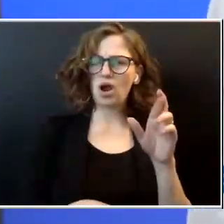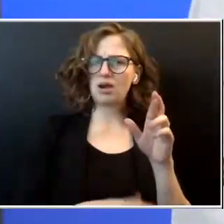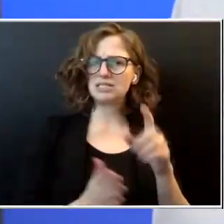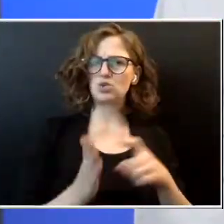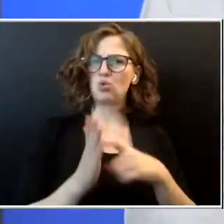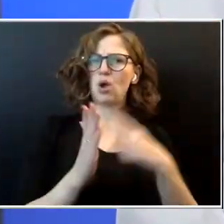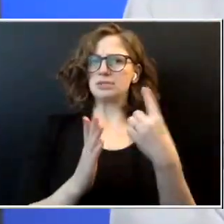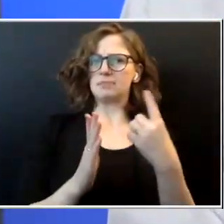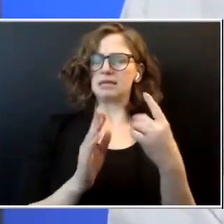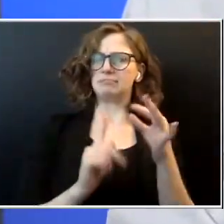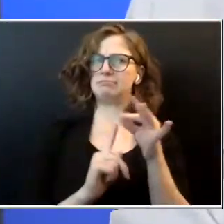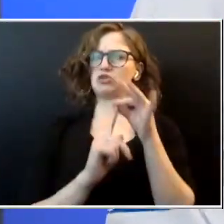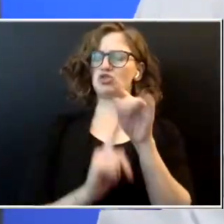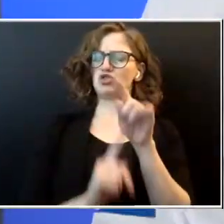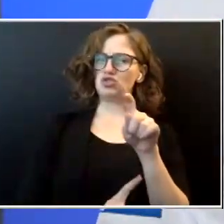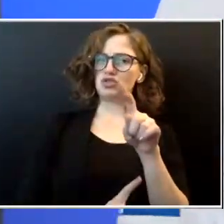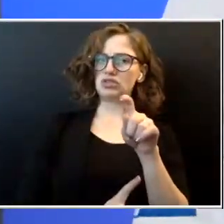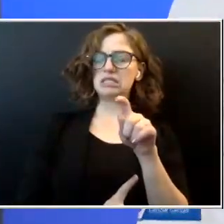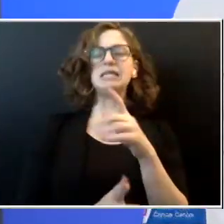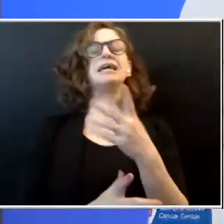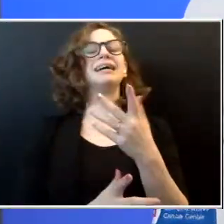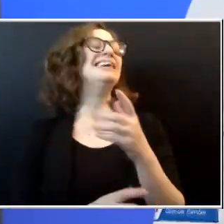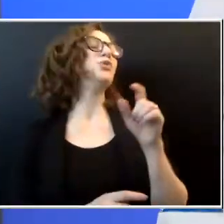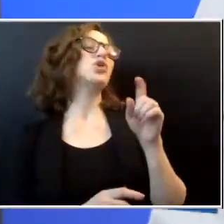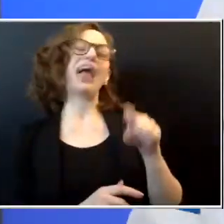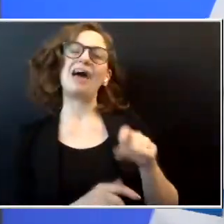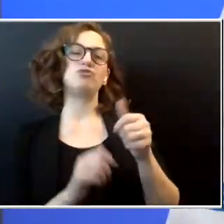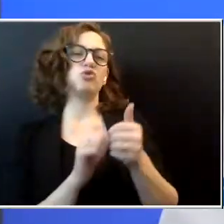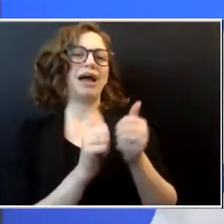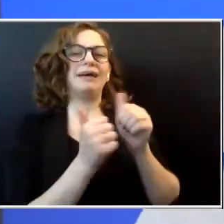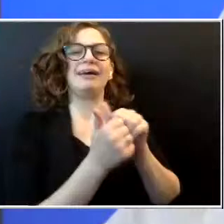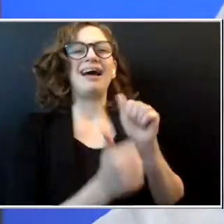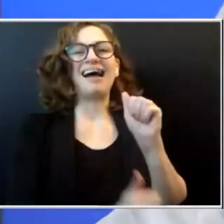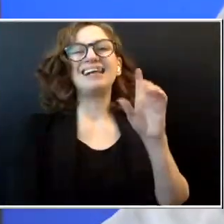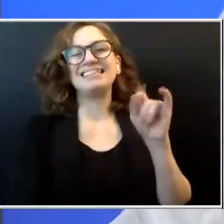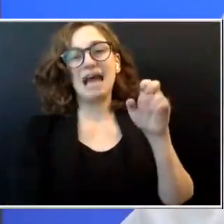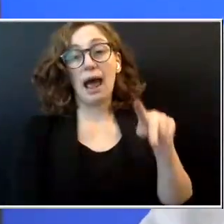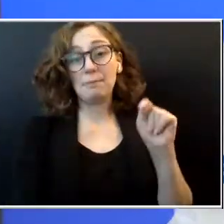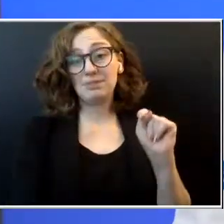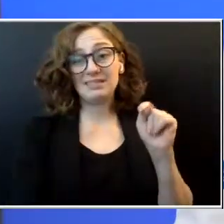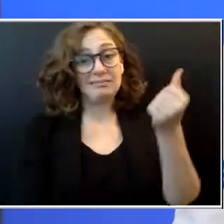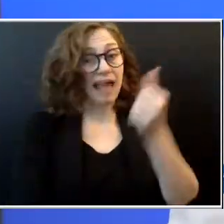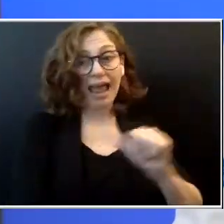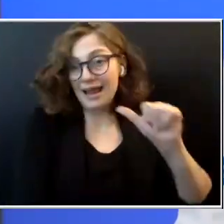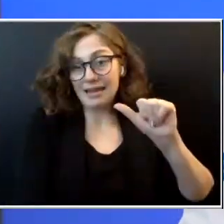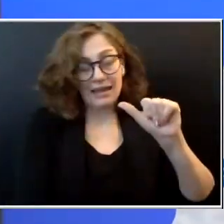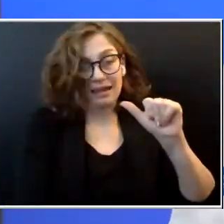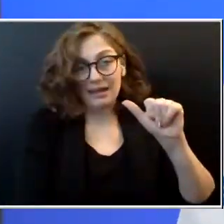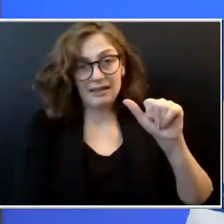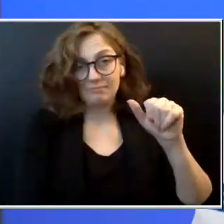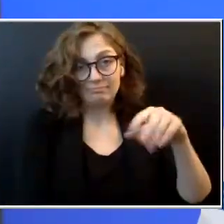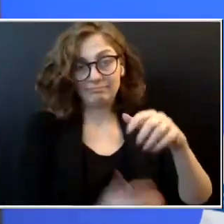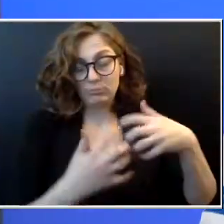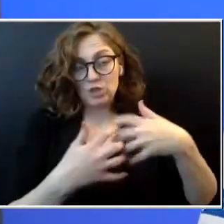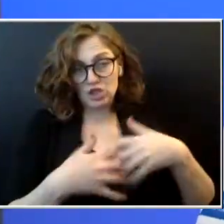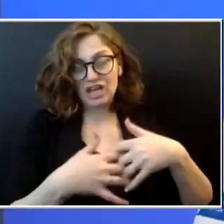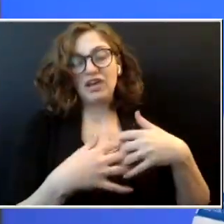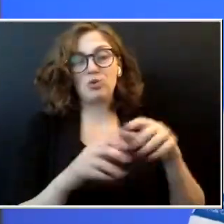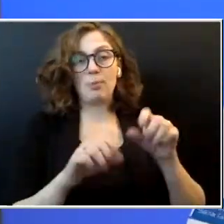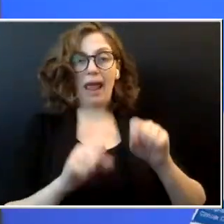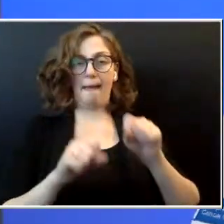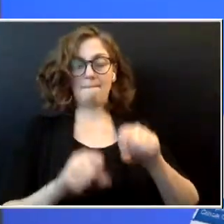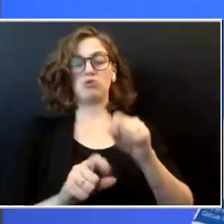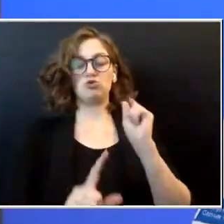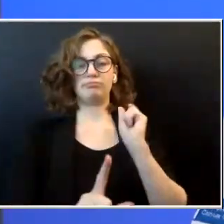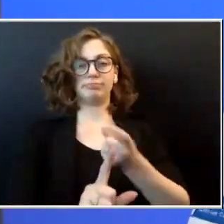machines have to be adapted to be able to have flash capabilities, and in order to deliver that kind of a dose that fast, you also have to do it